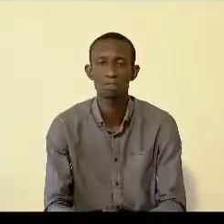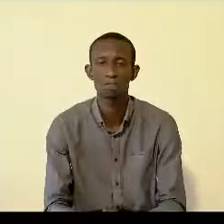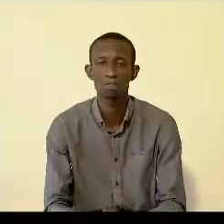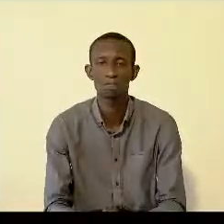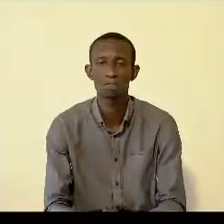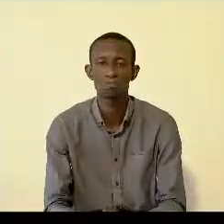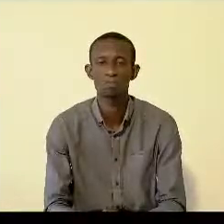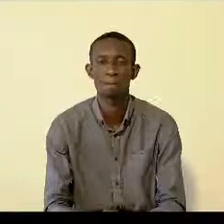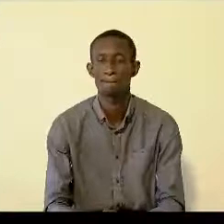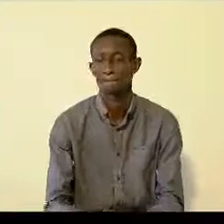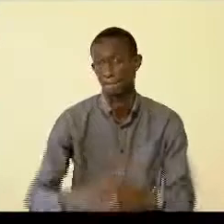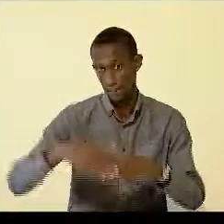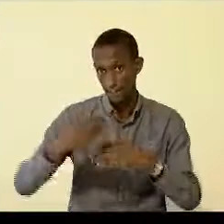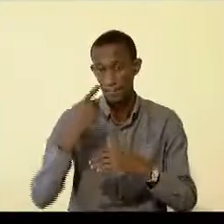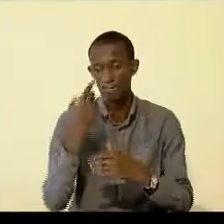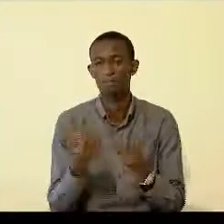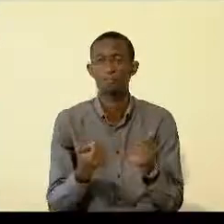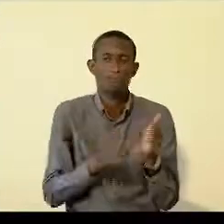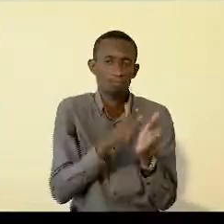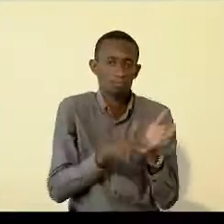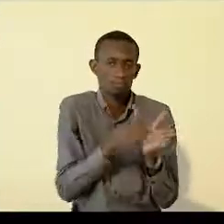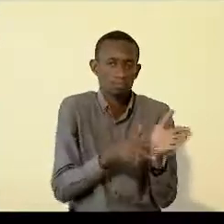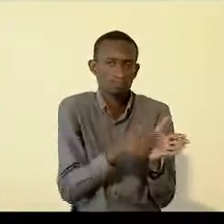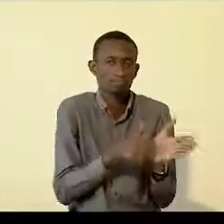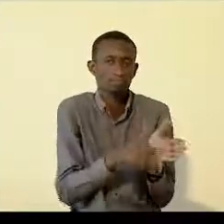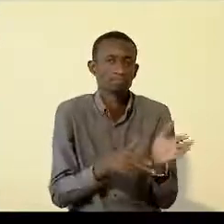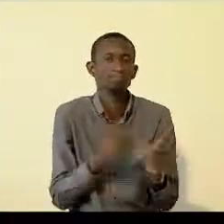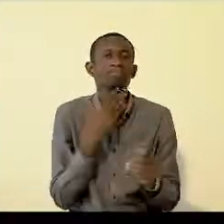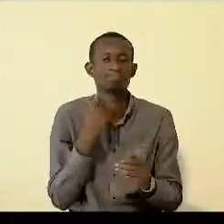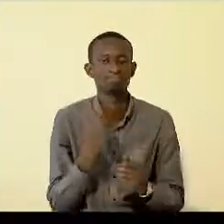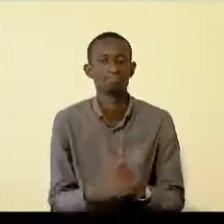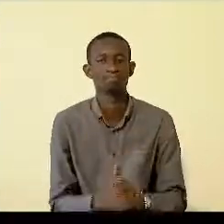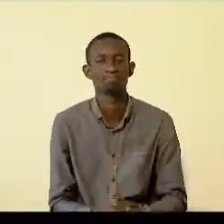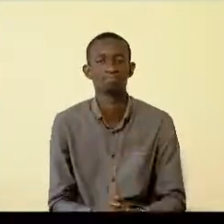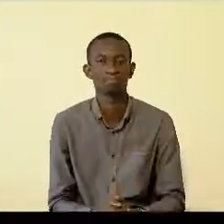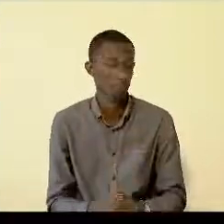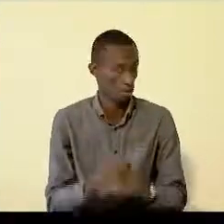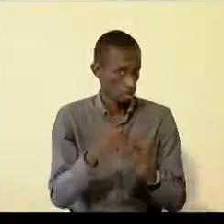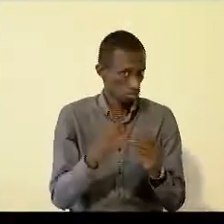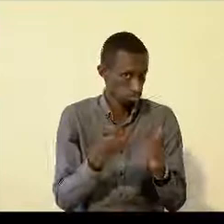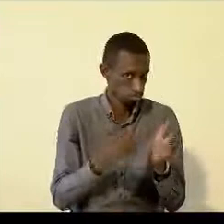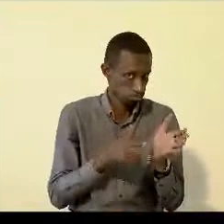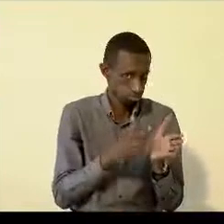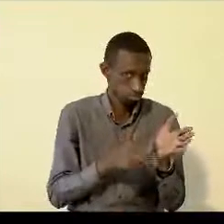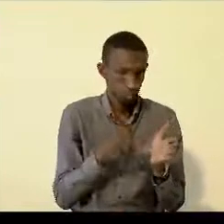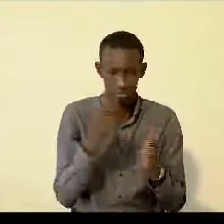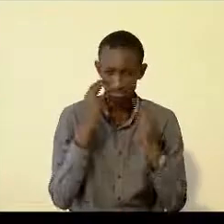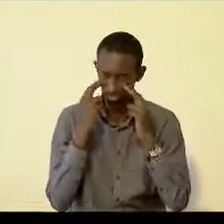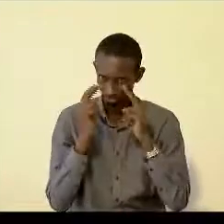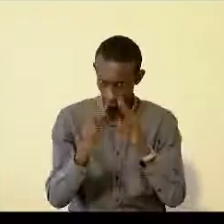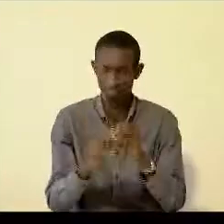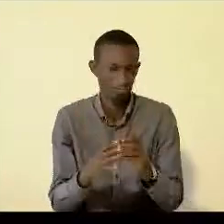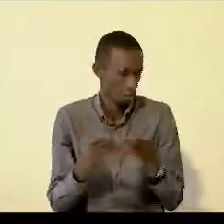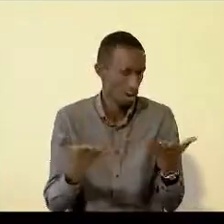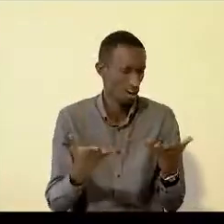On the next slide, we have a video. You want to play and you watch how